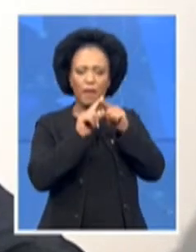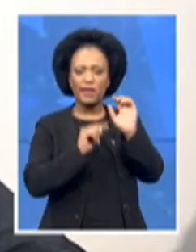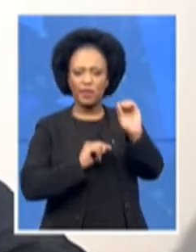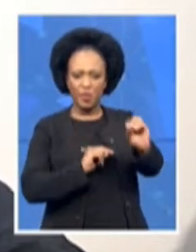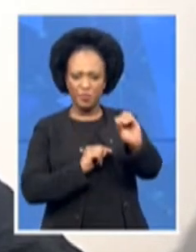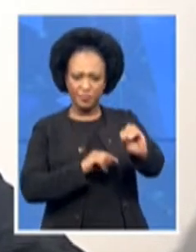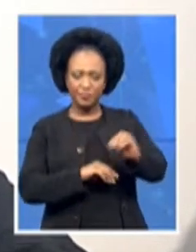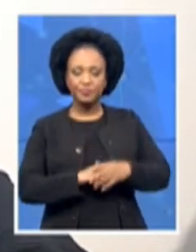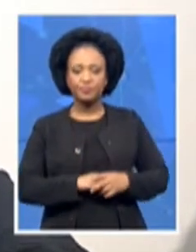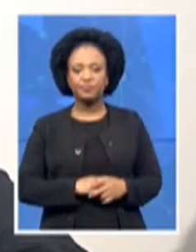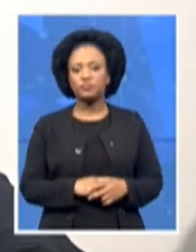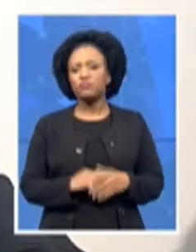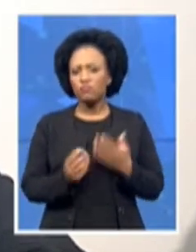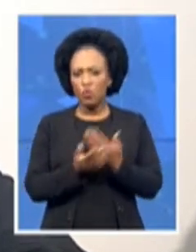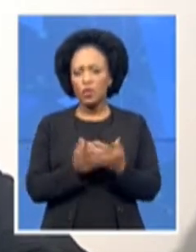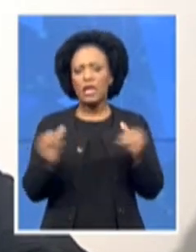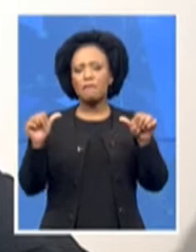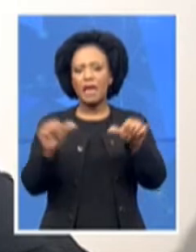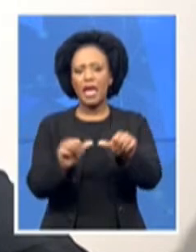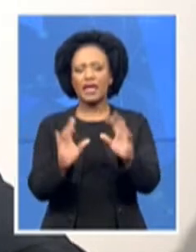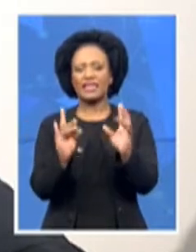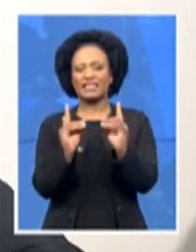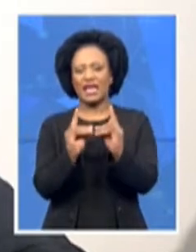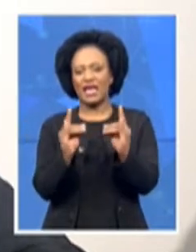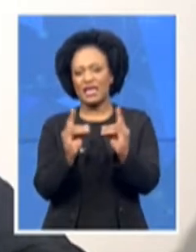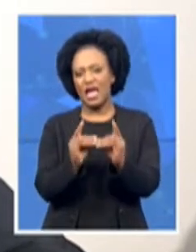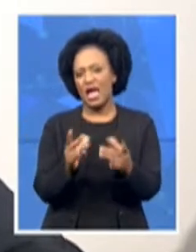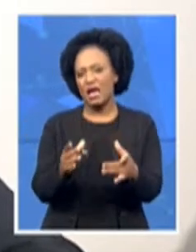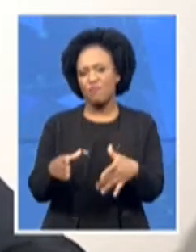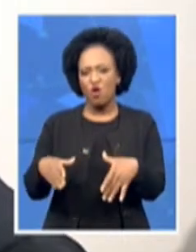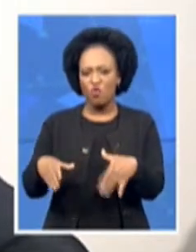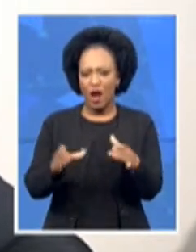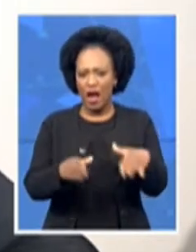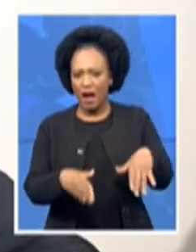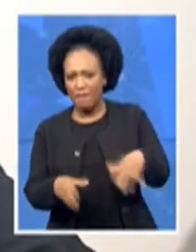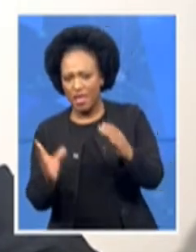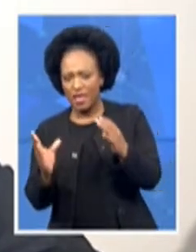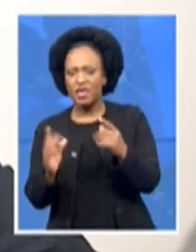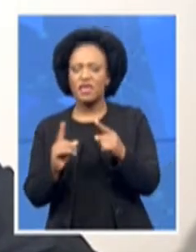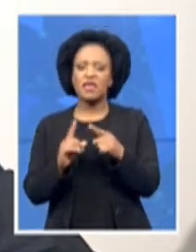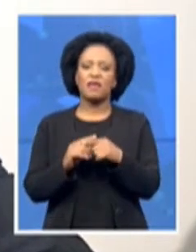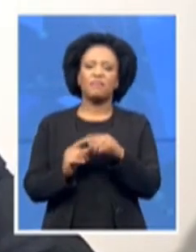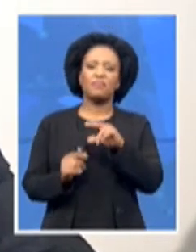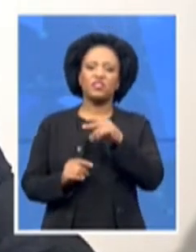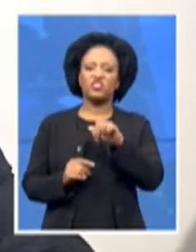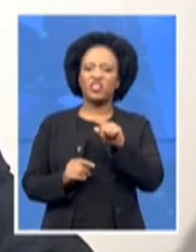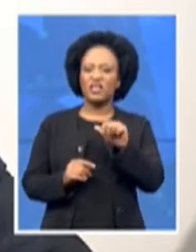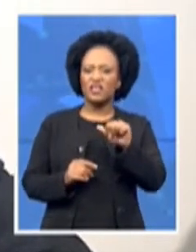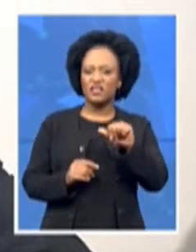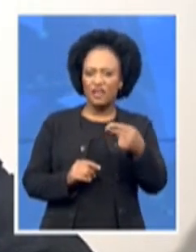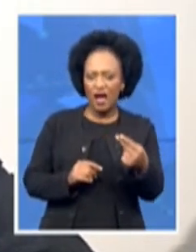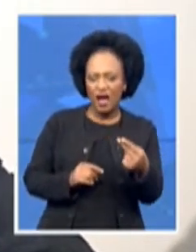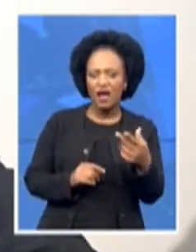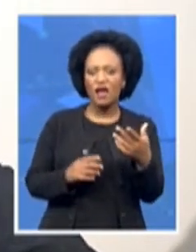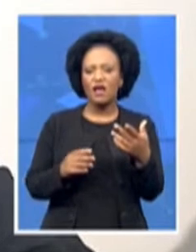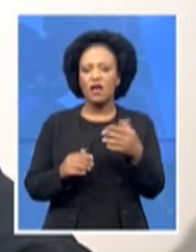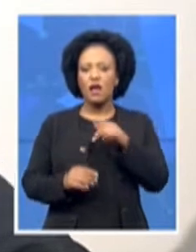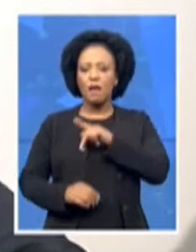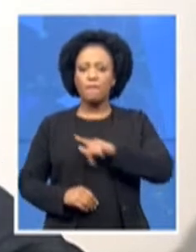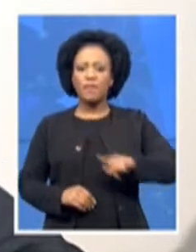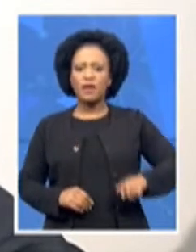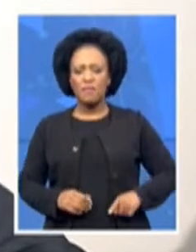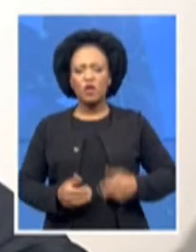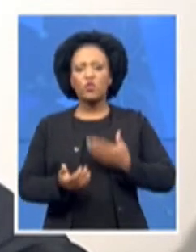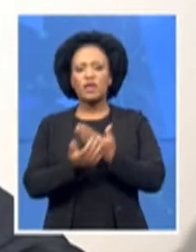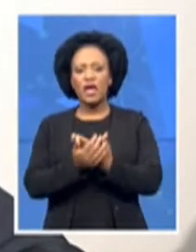you know, to the rugby, the cheetahs and all that. And Premier, you can get Makufe back. Yes. If people are going to